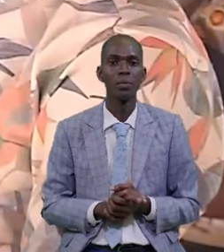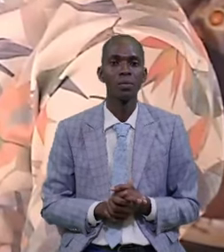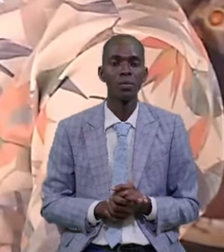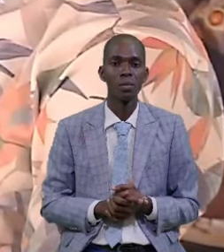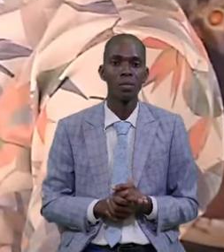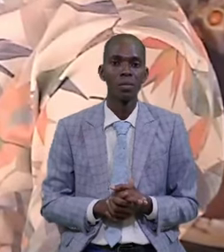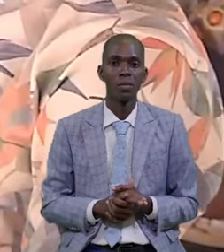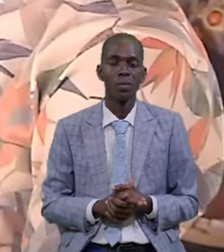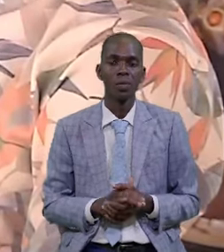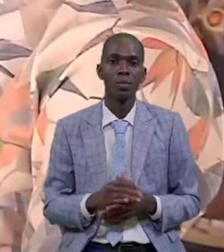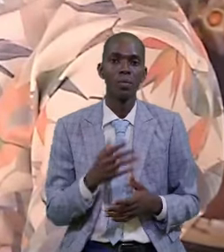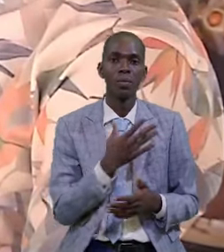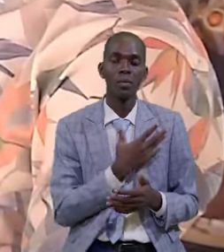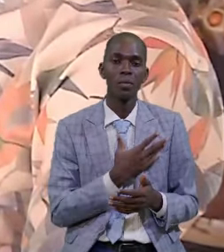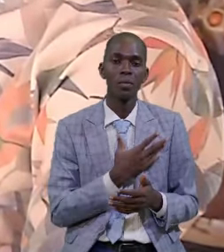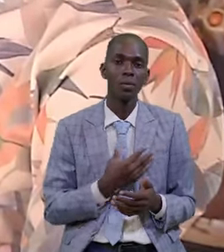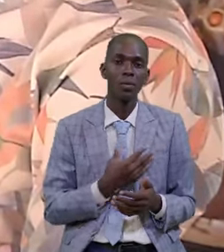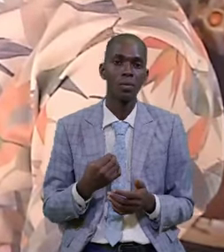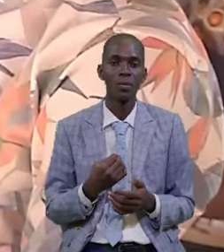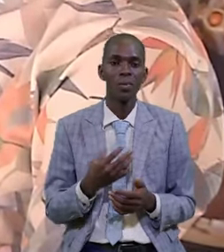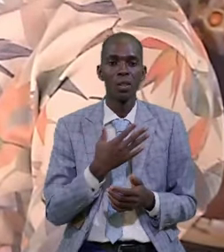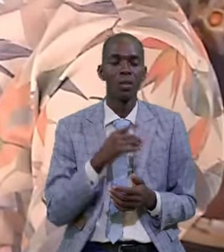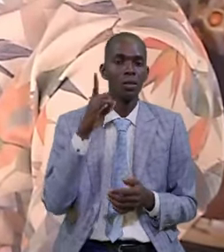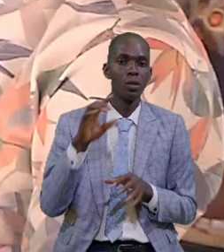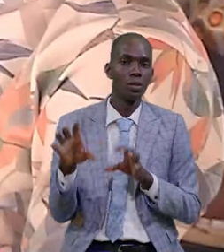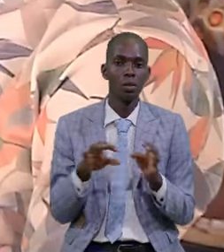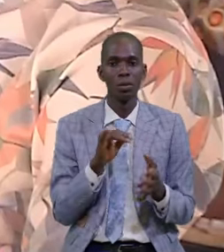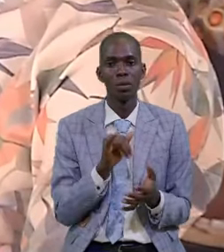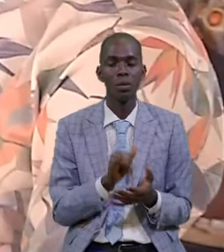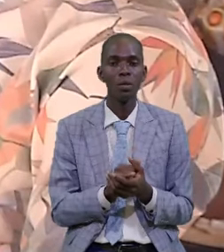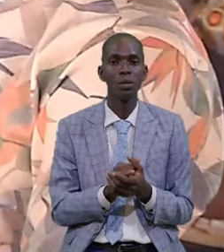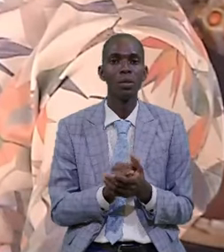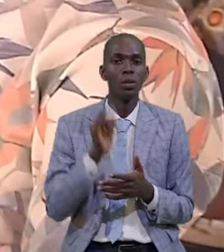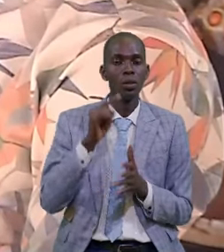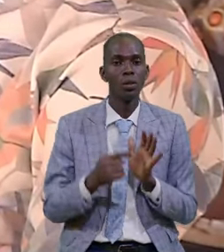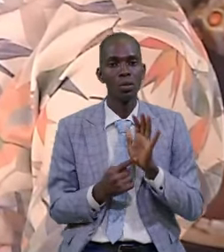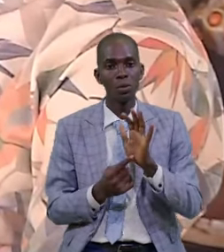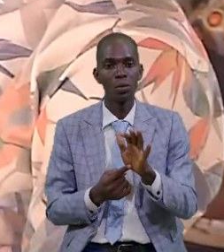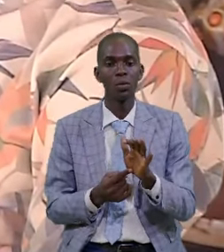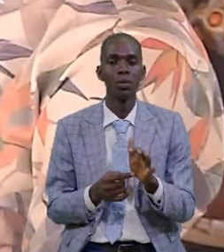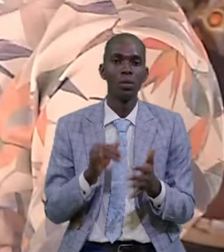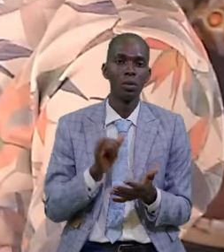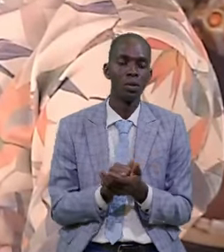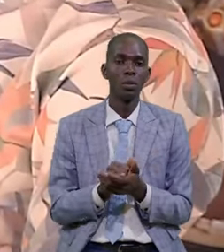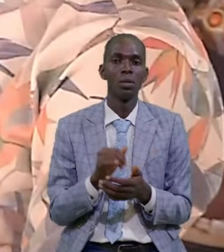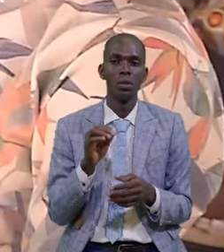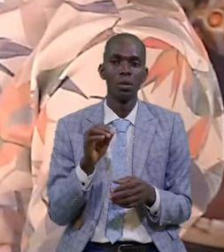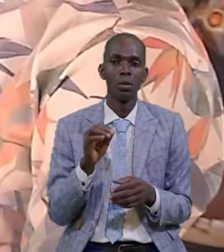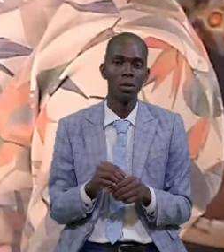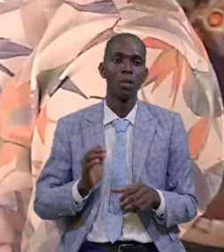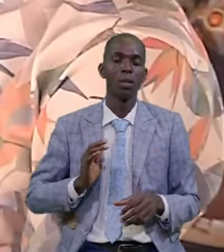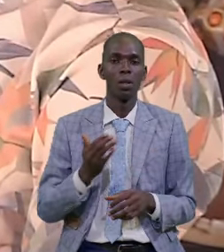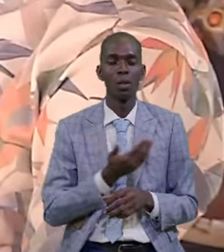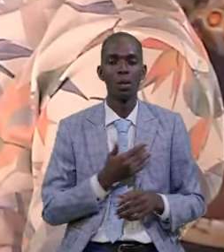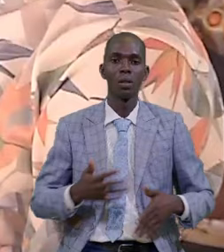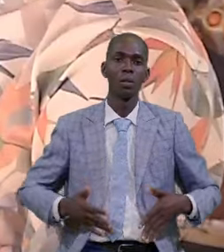and then he does that, reveals that in our